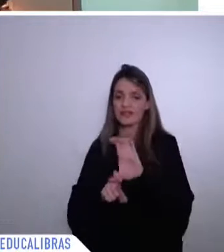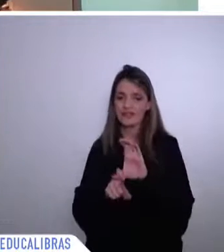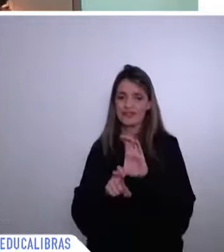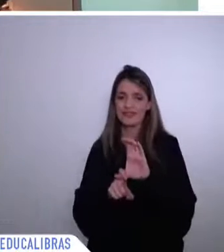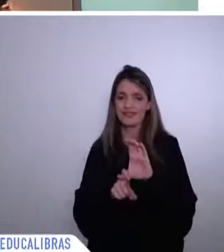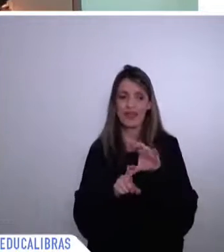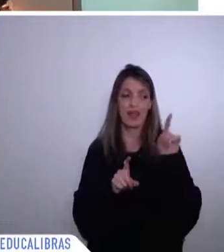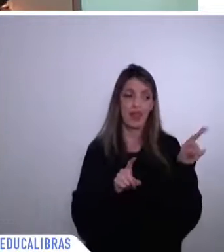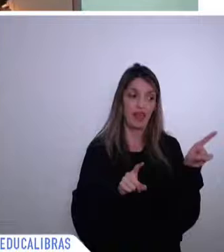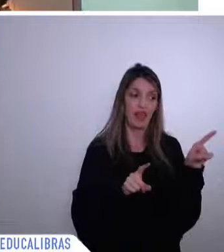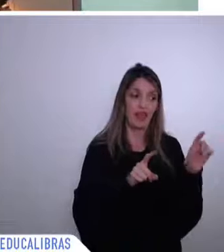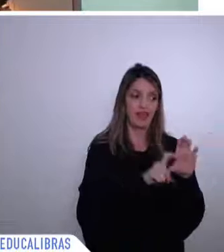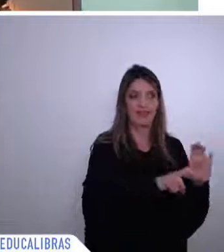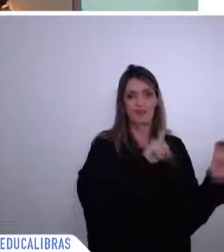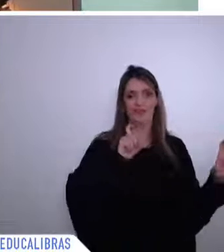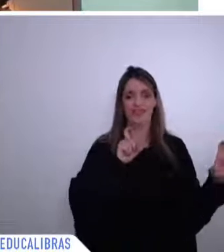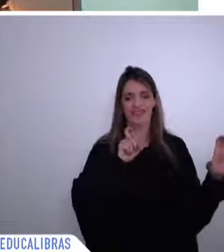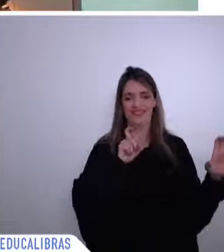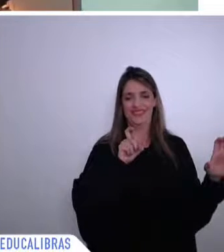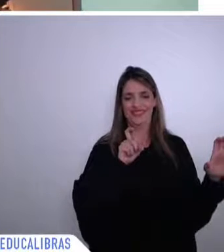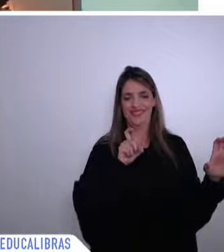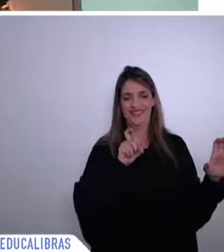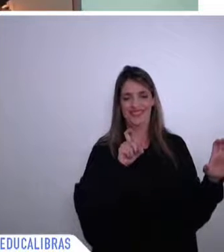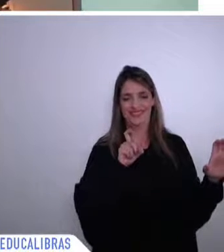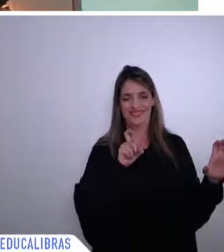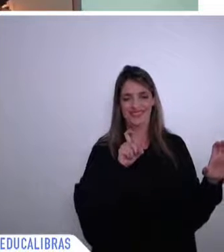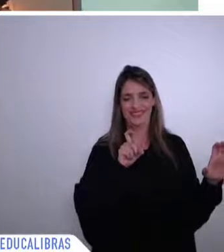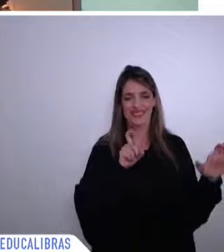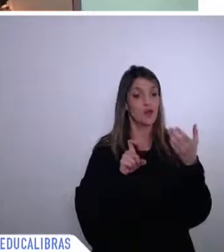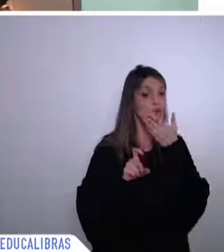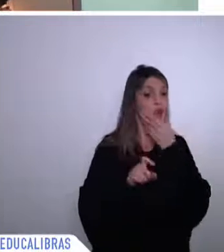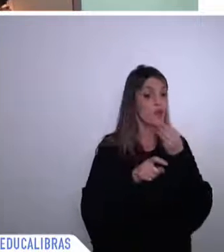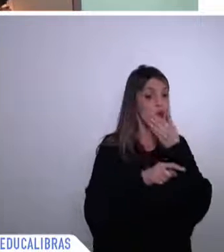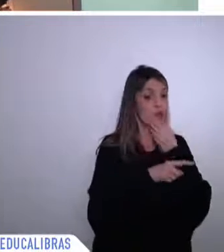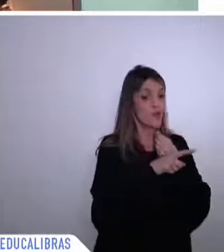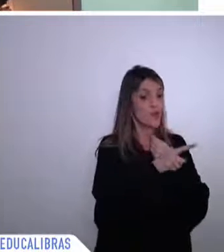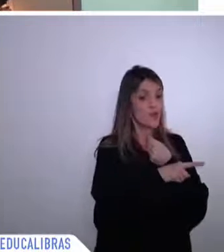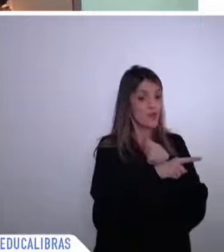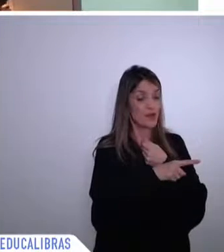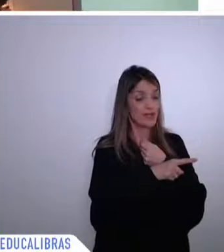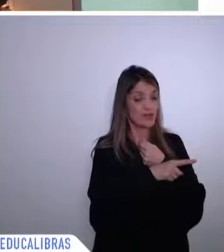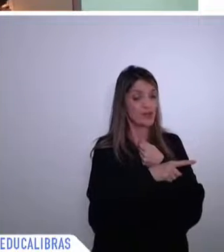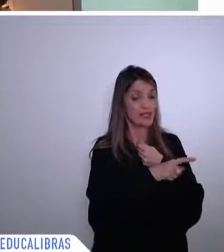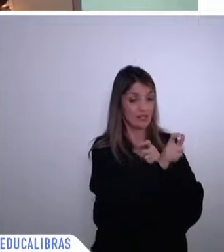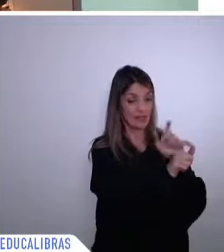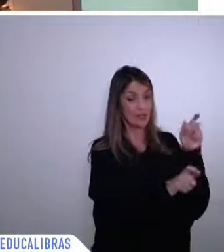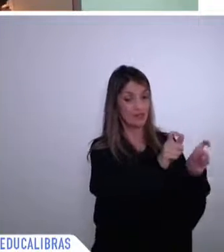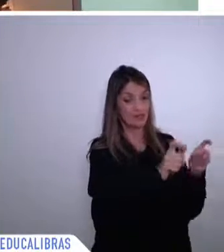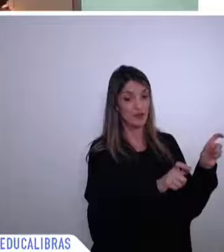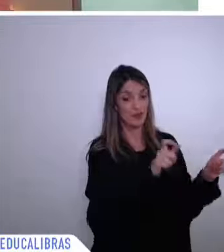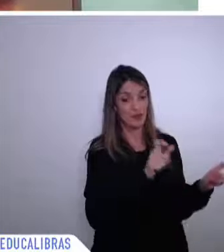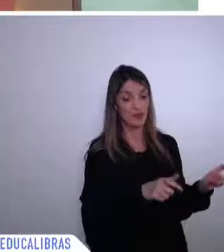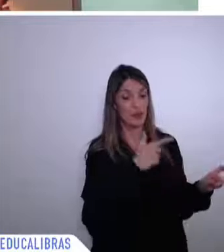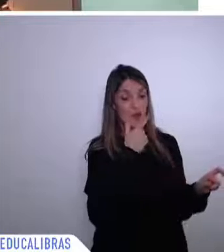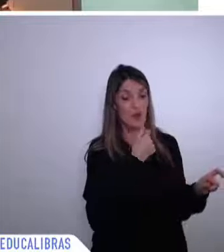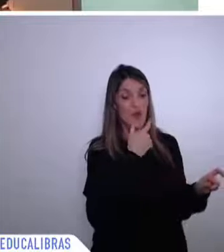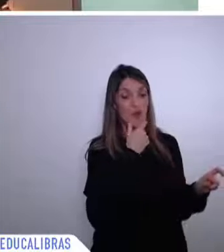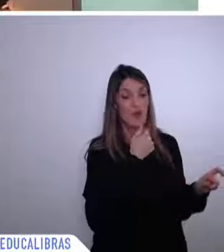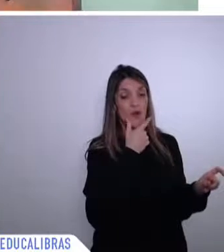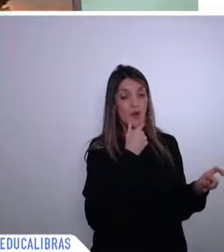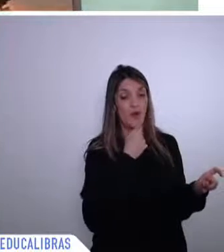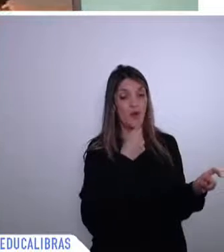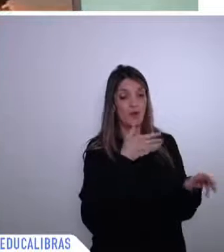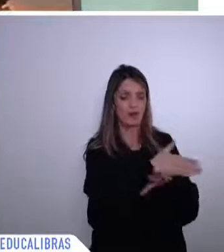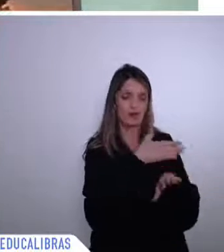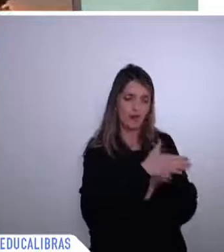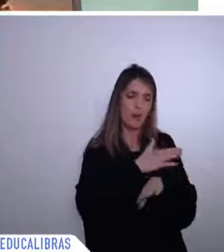the feminine is dependent and the masculine is autonomous, and so they say.